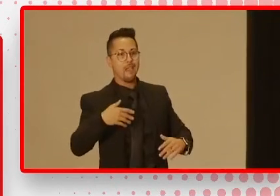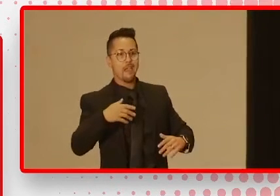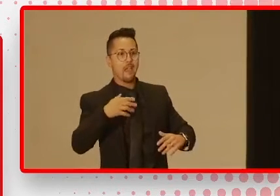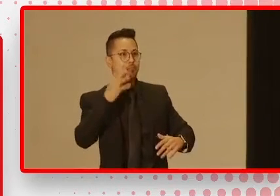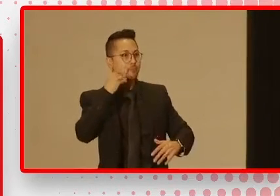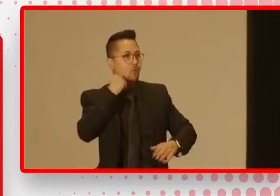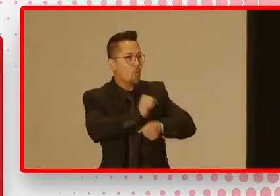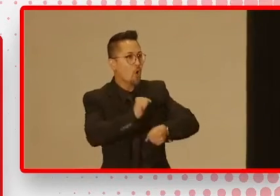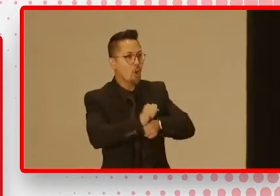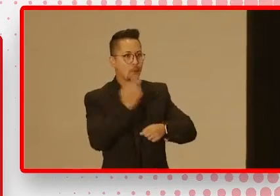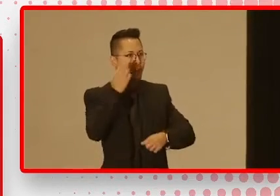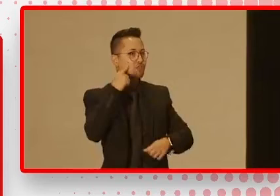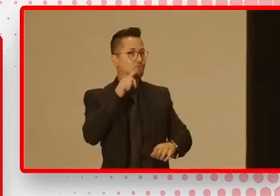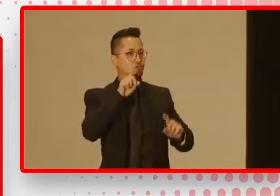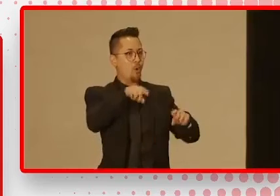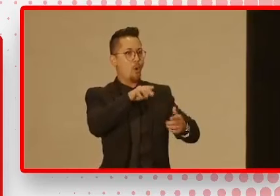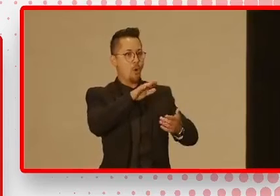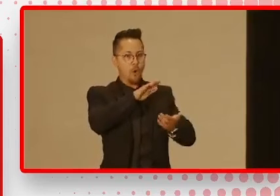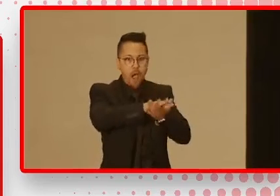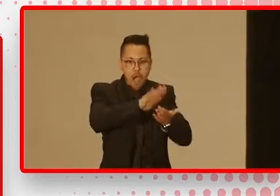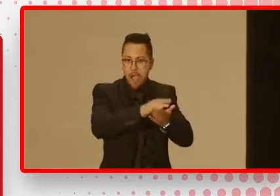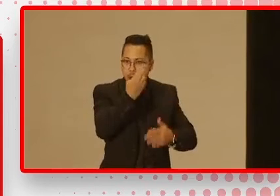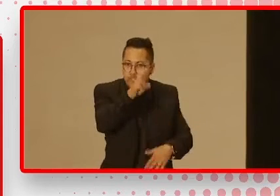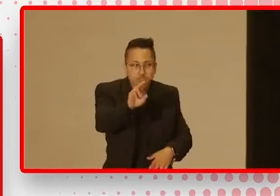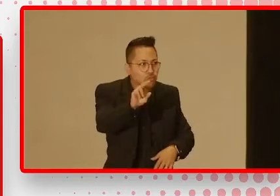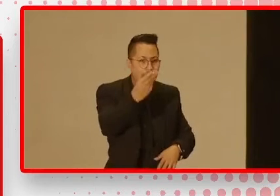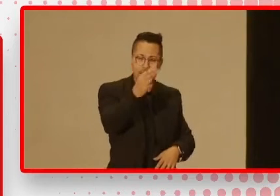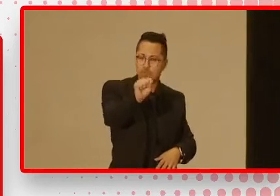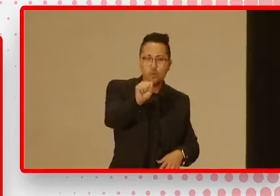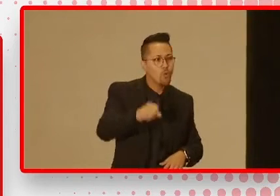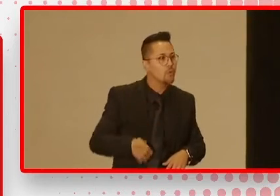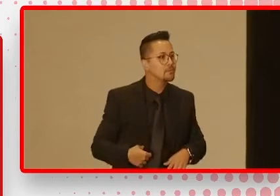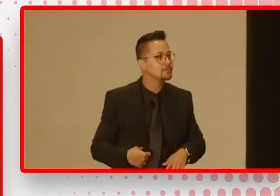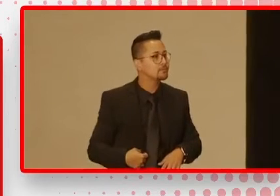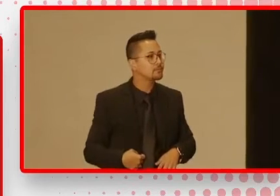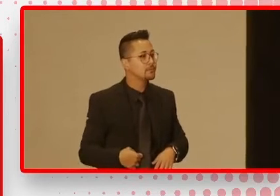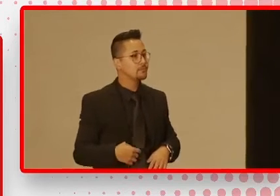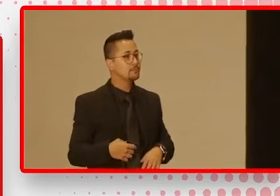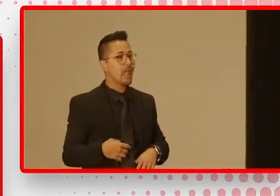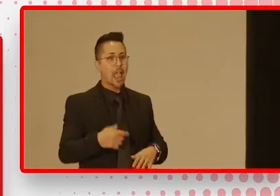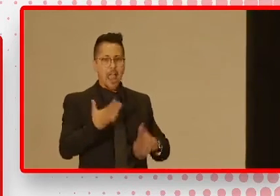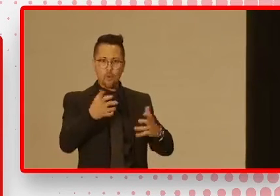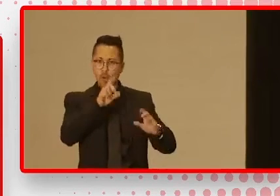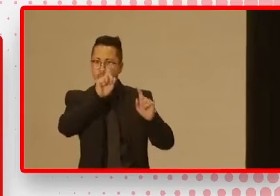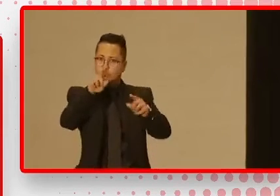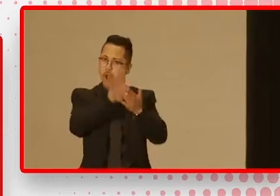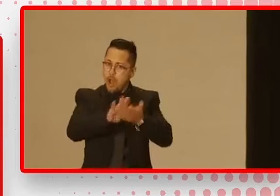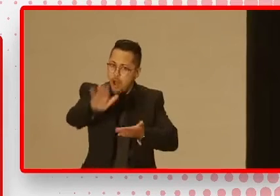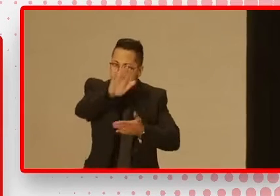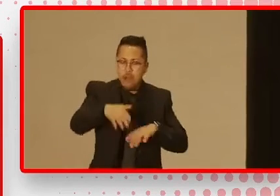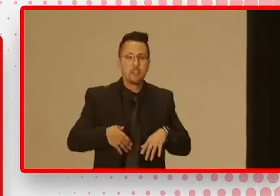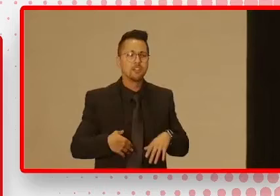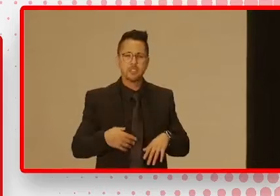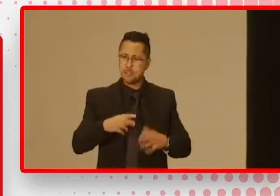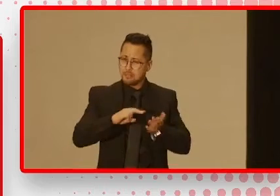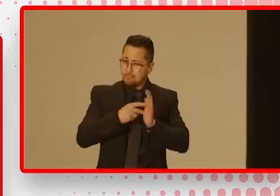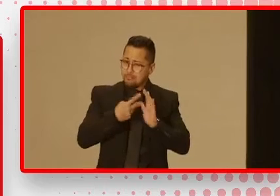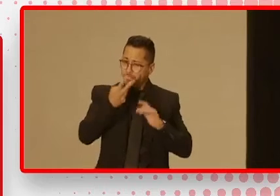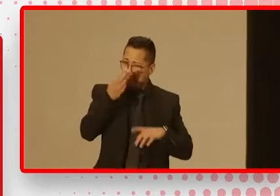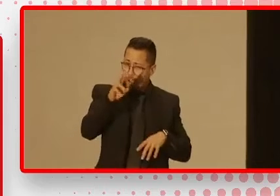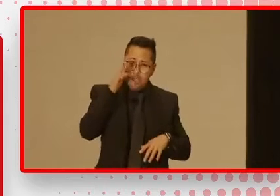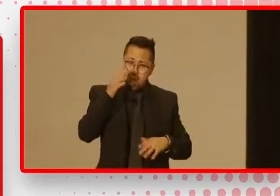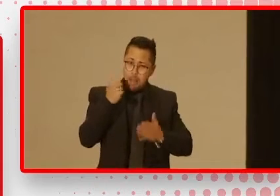now, thank you. I don't know about this. And now college. So will VR help you